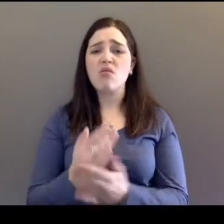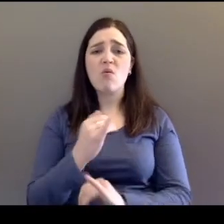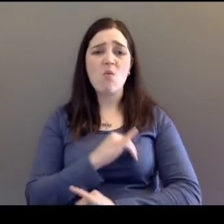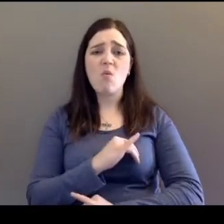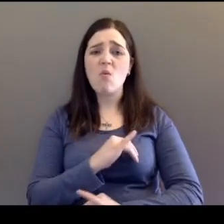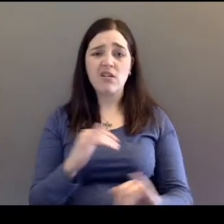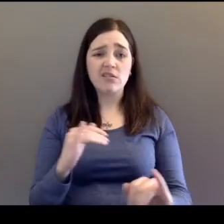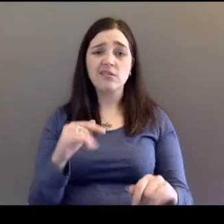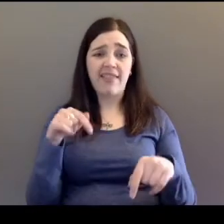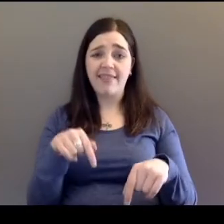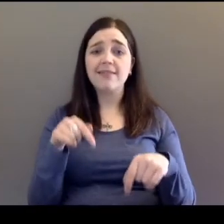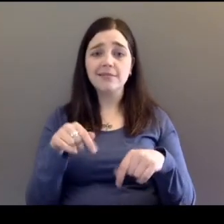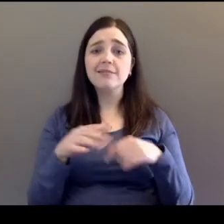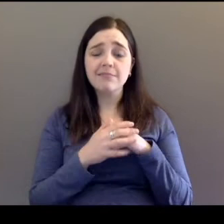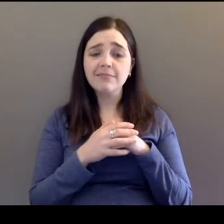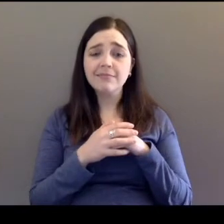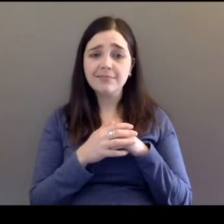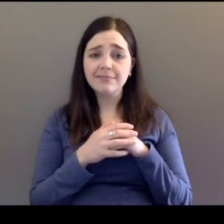we face today